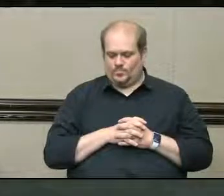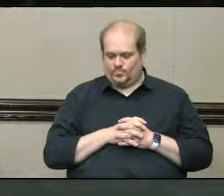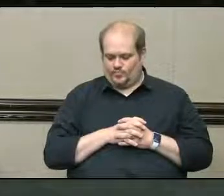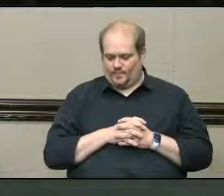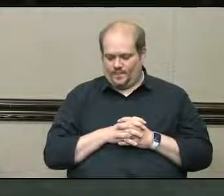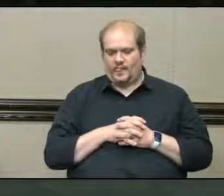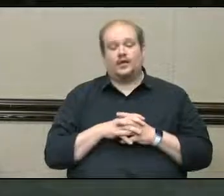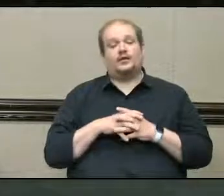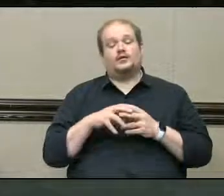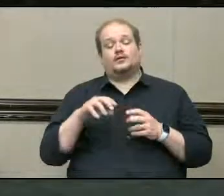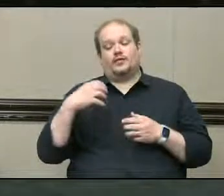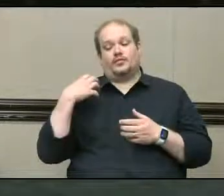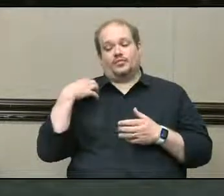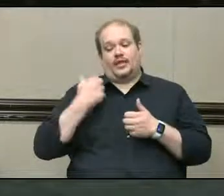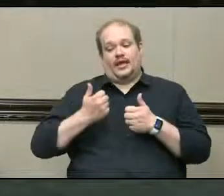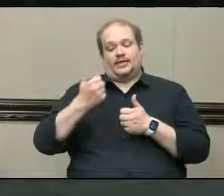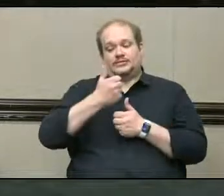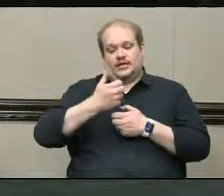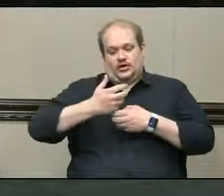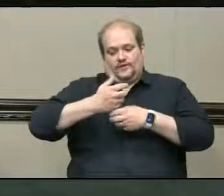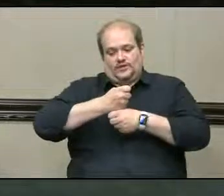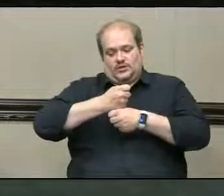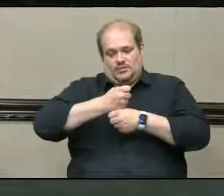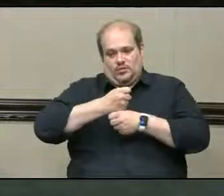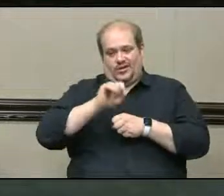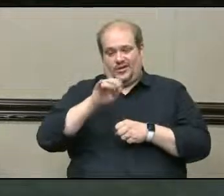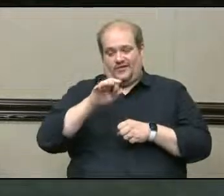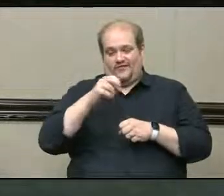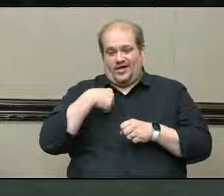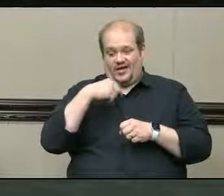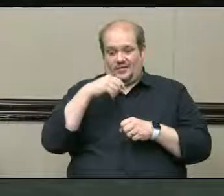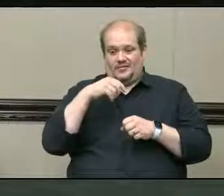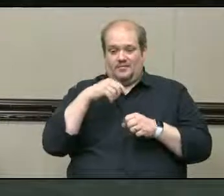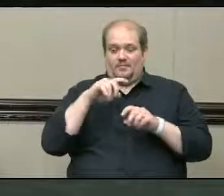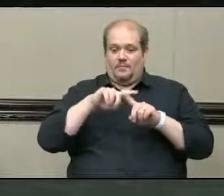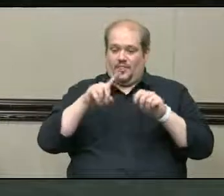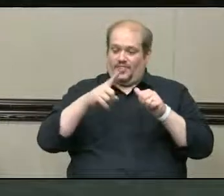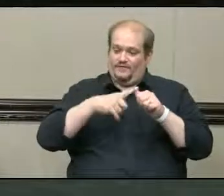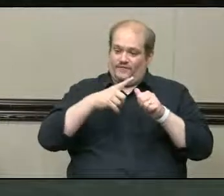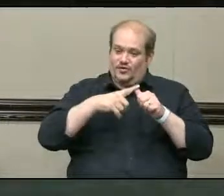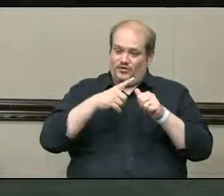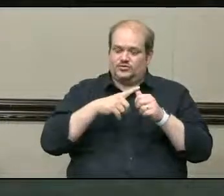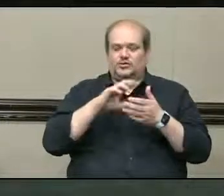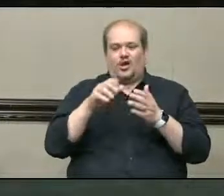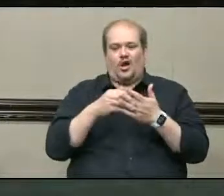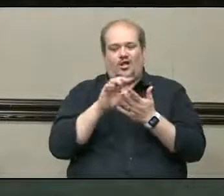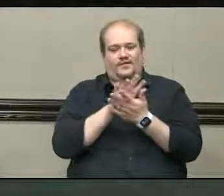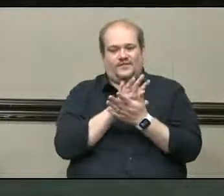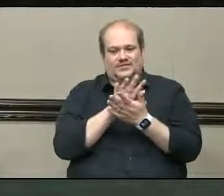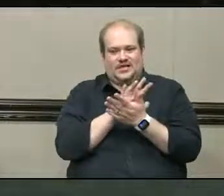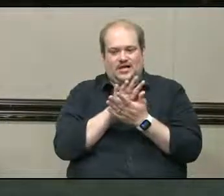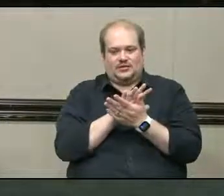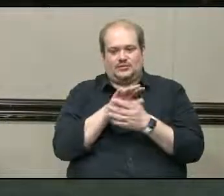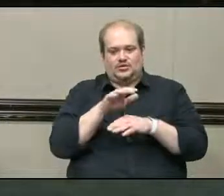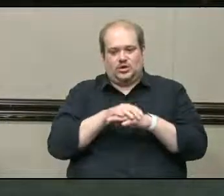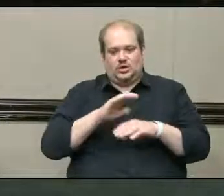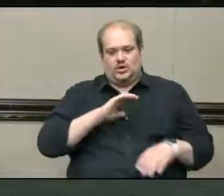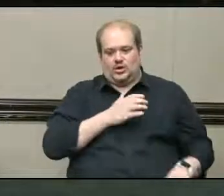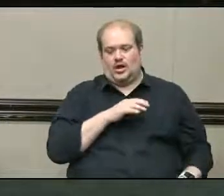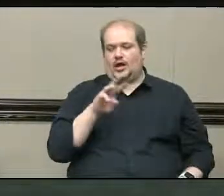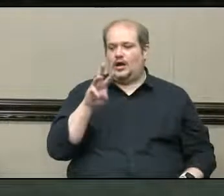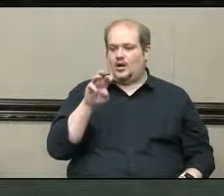And the executive summary, if I'm remiss to not say it at the very first, all these documents are on our